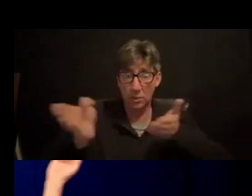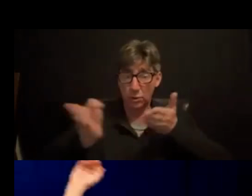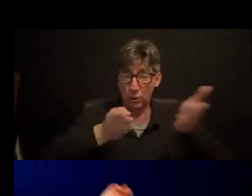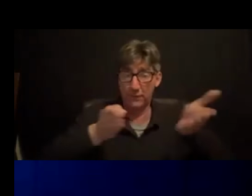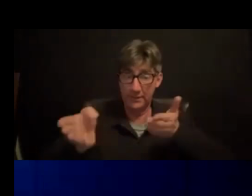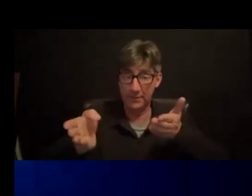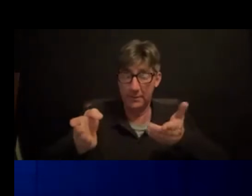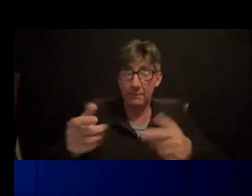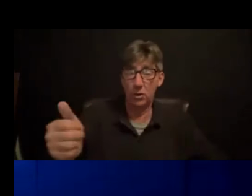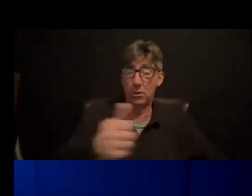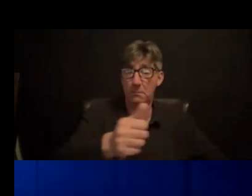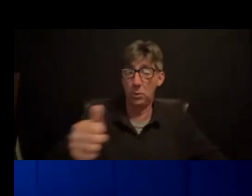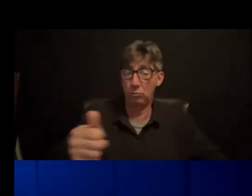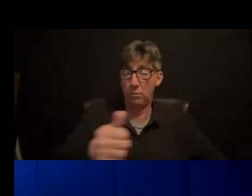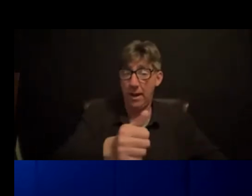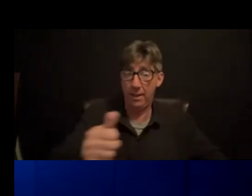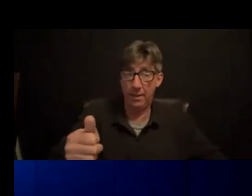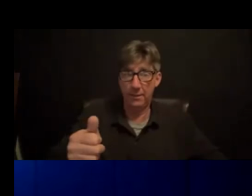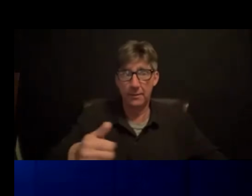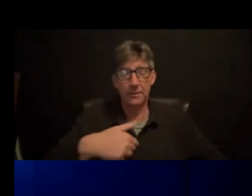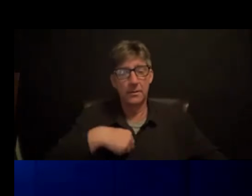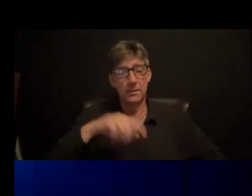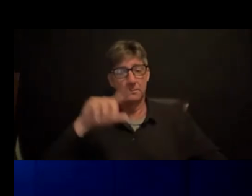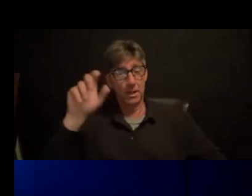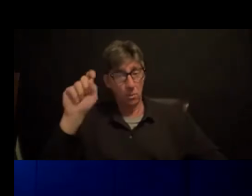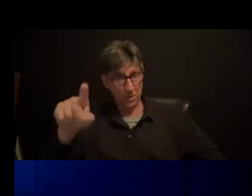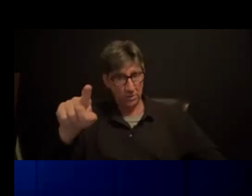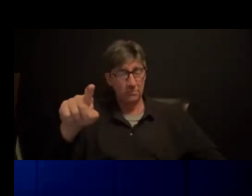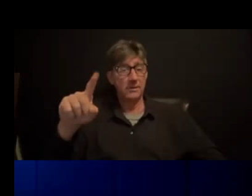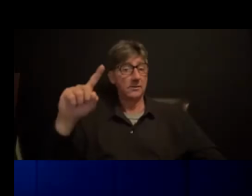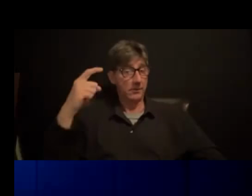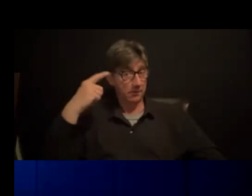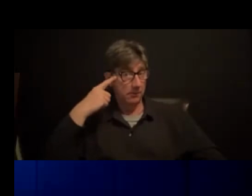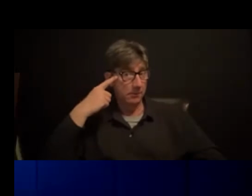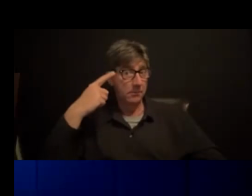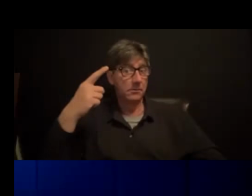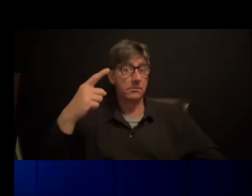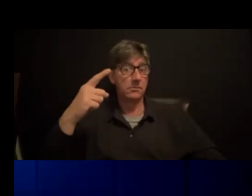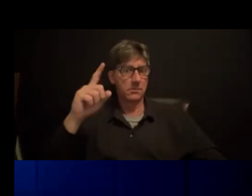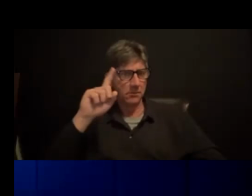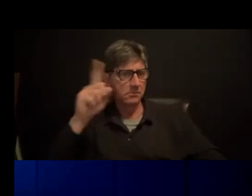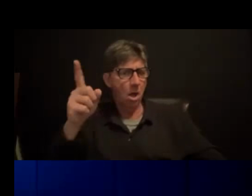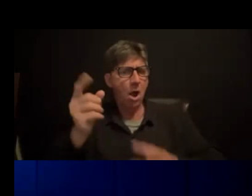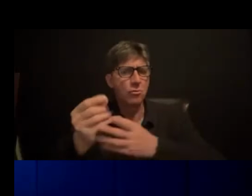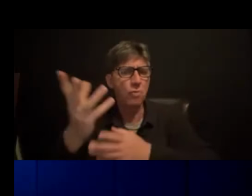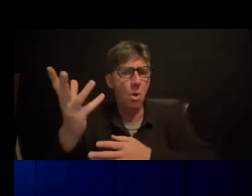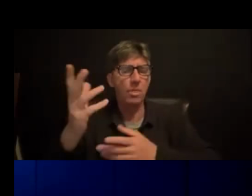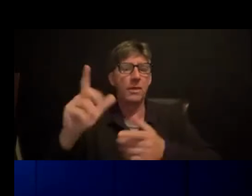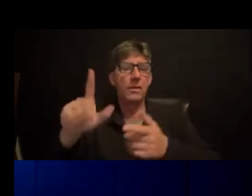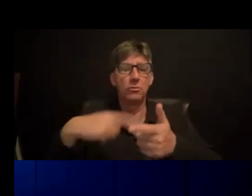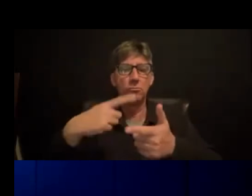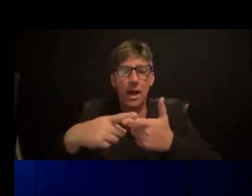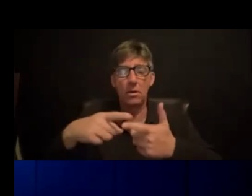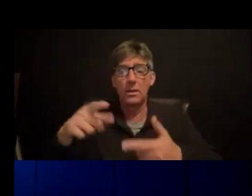relates to both the Commonwealth's commitment to smart growth around commuter rail stations,